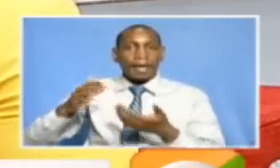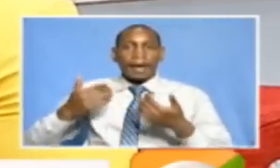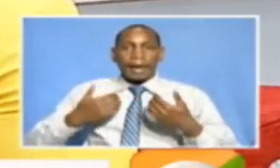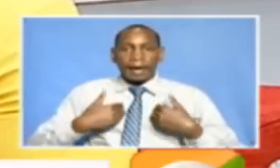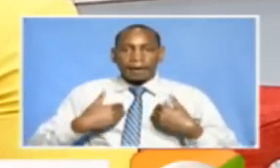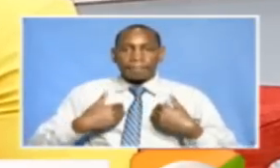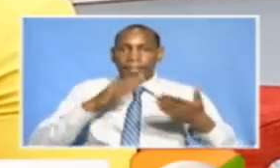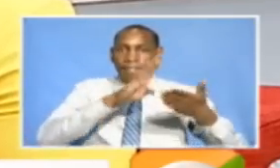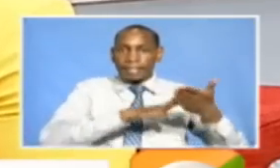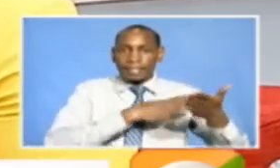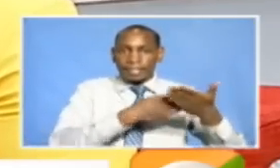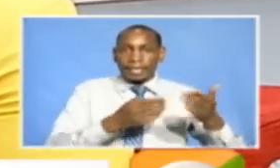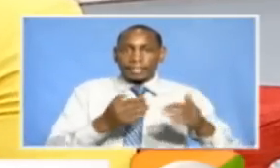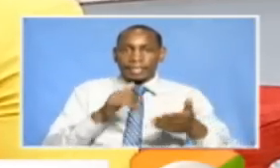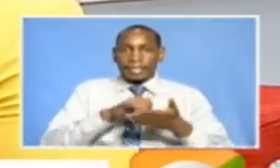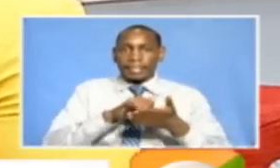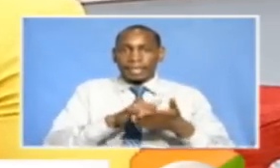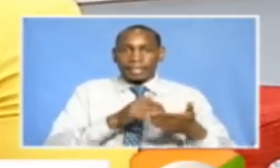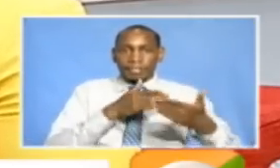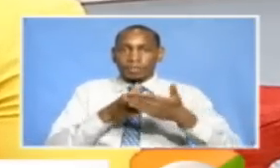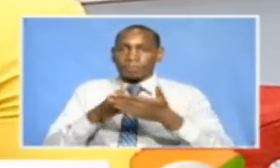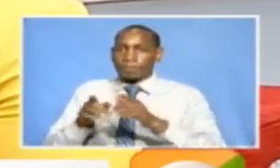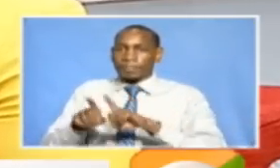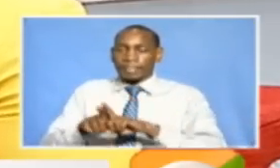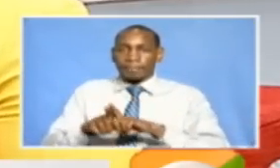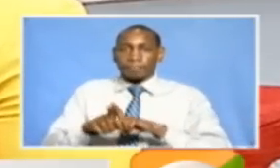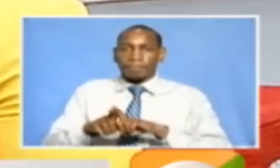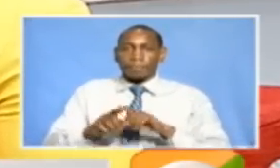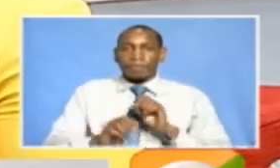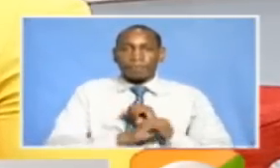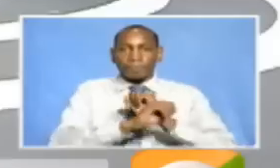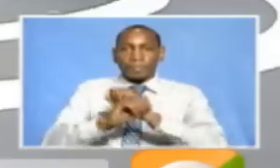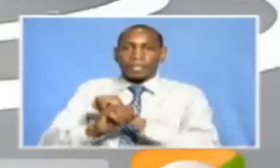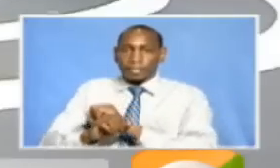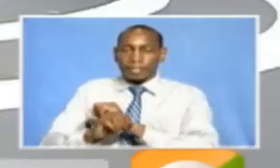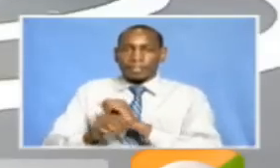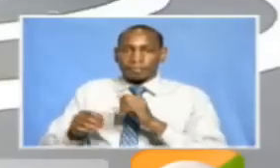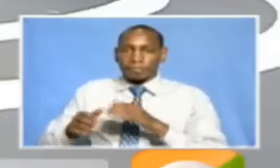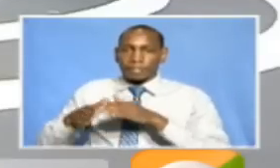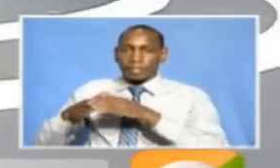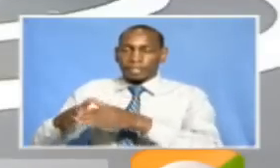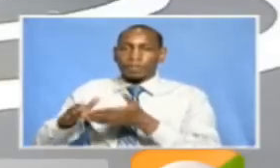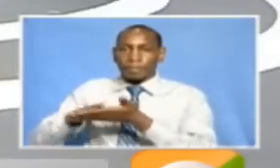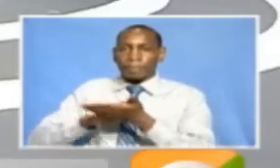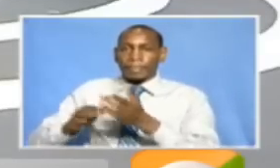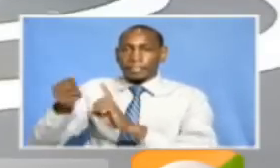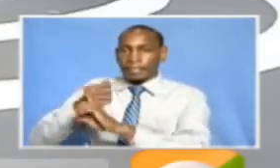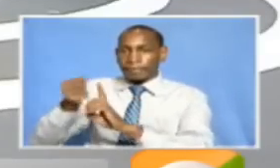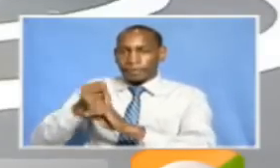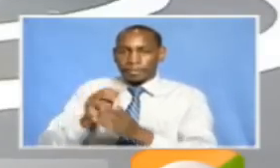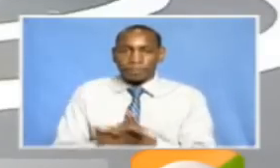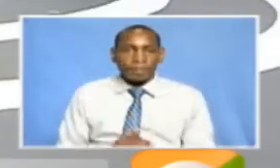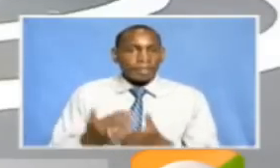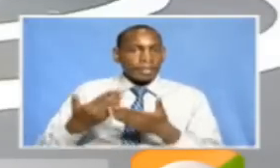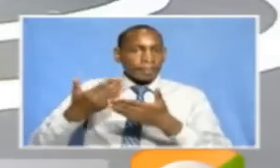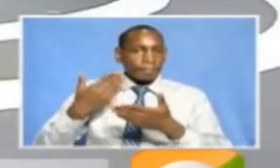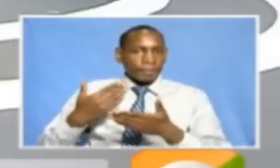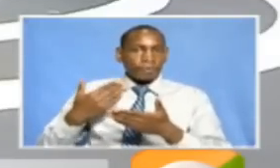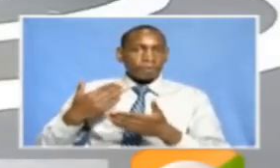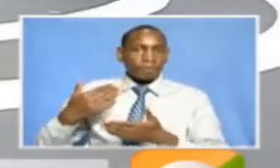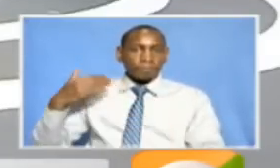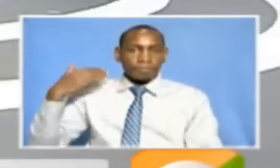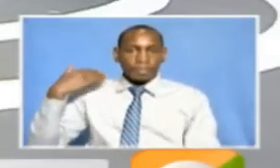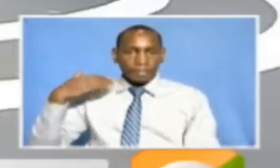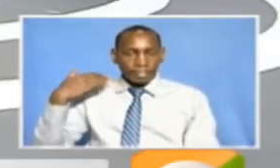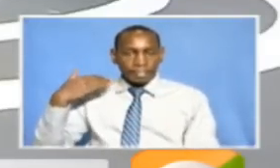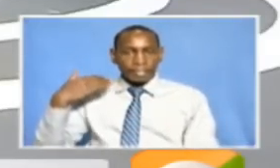have mechanisms that prevent and protect sexual and gender-based violence. And it was shifted, well, sex crimes were shifted from being seen as offences against